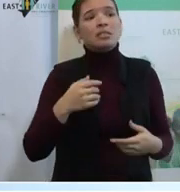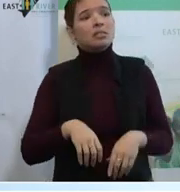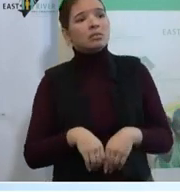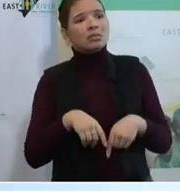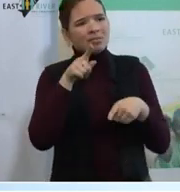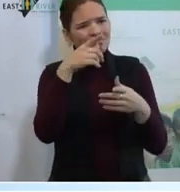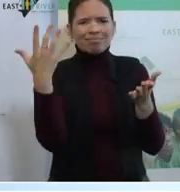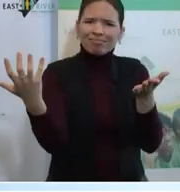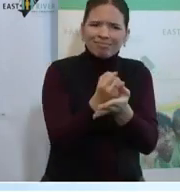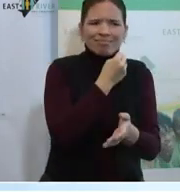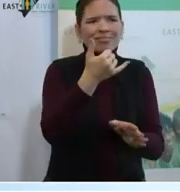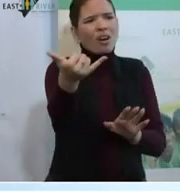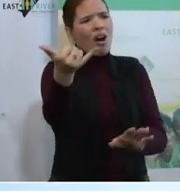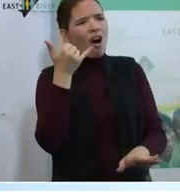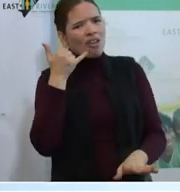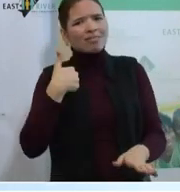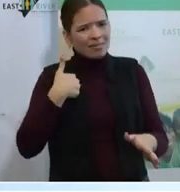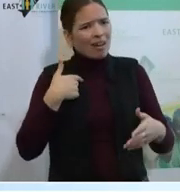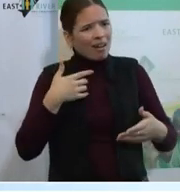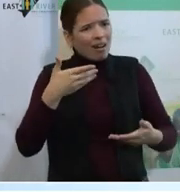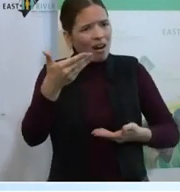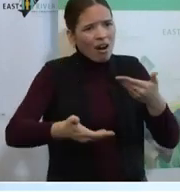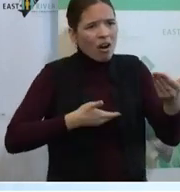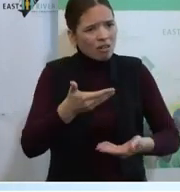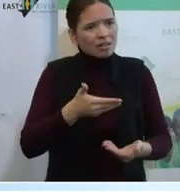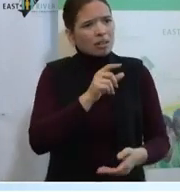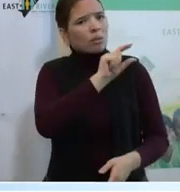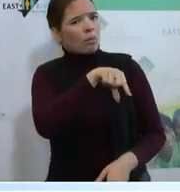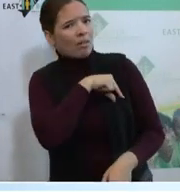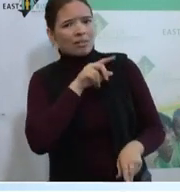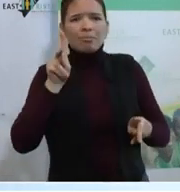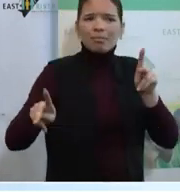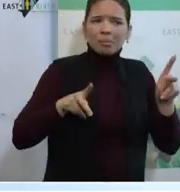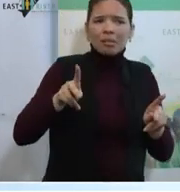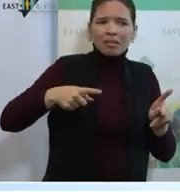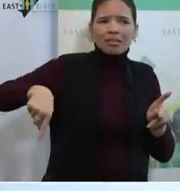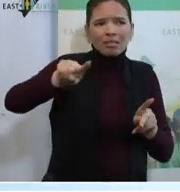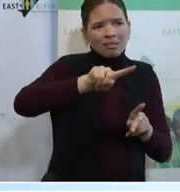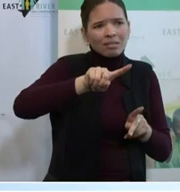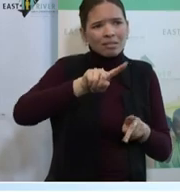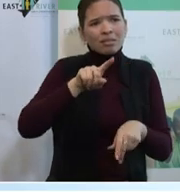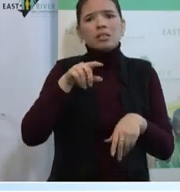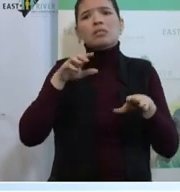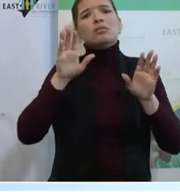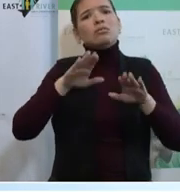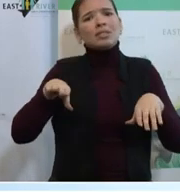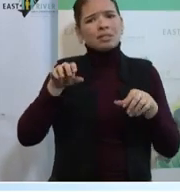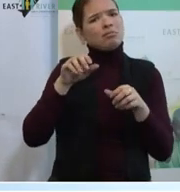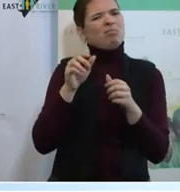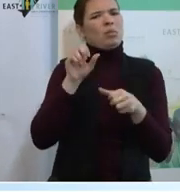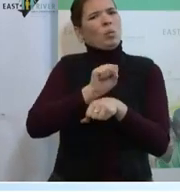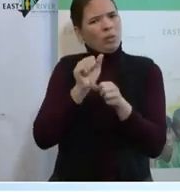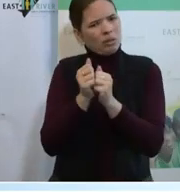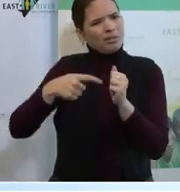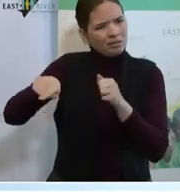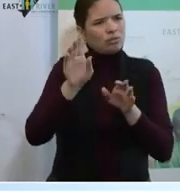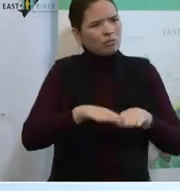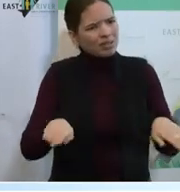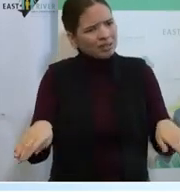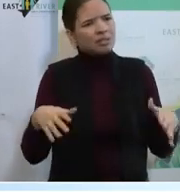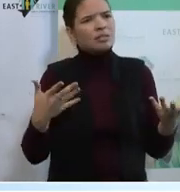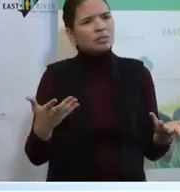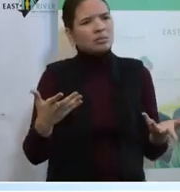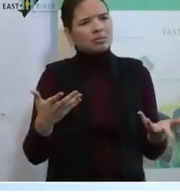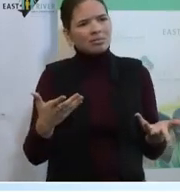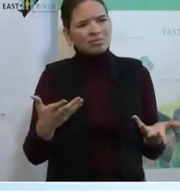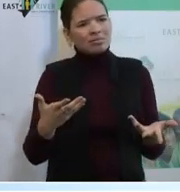people who can work with children and who want to work with children to step up.